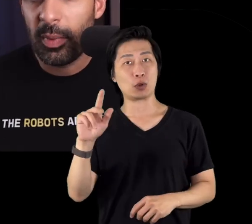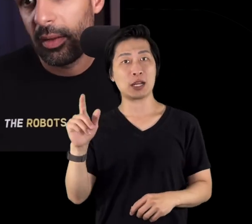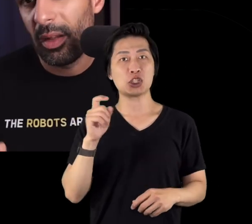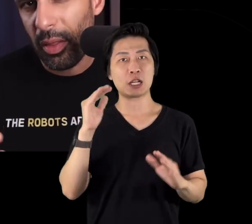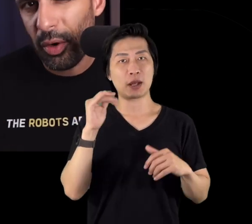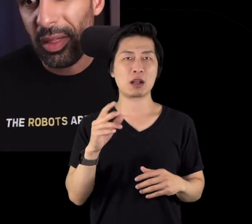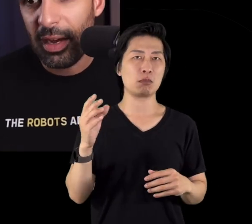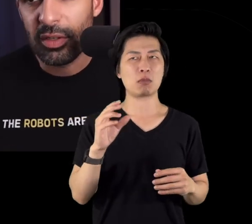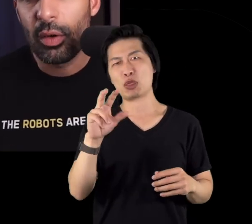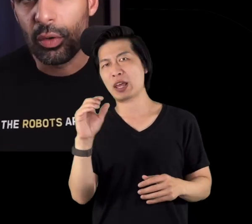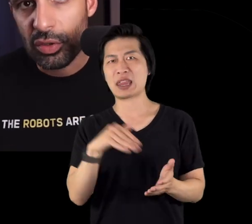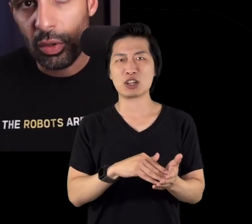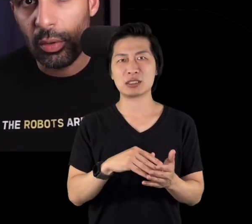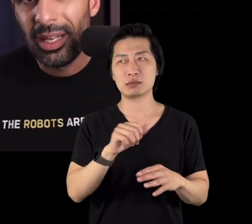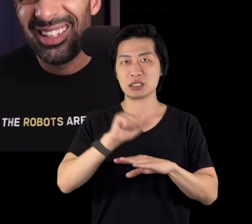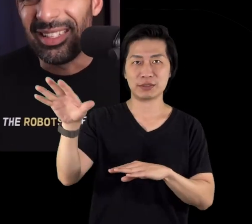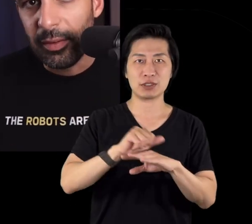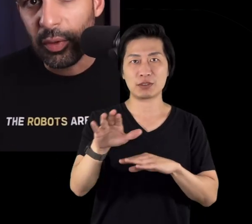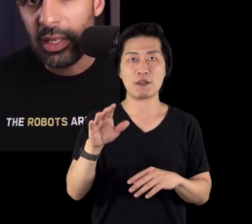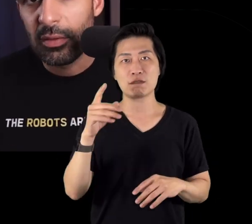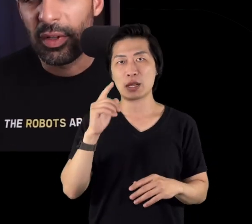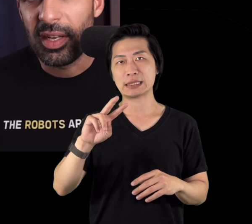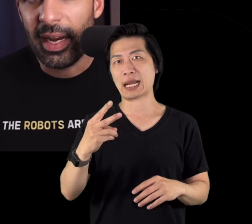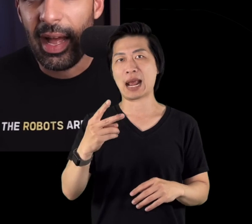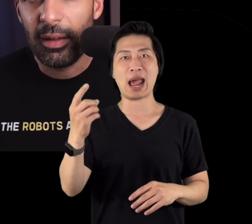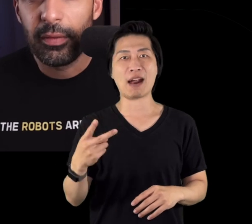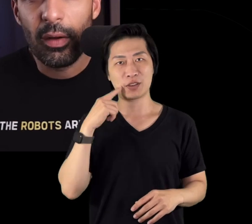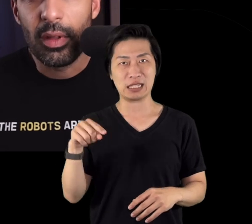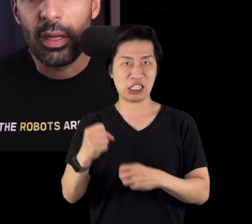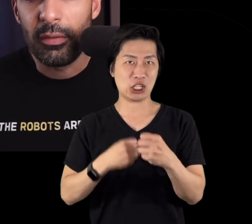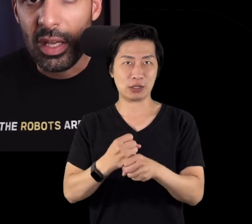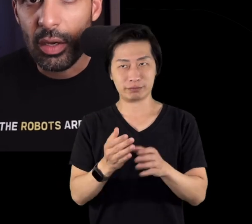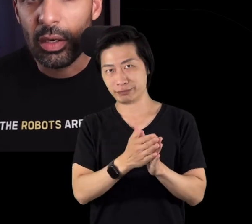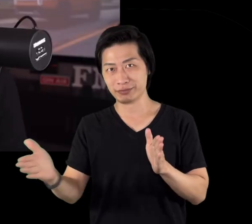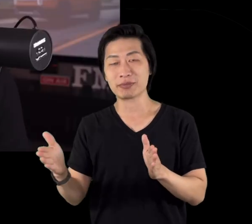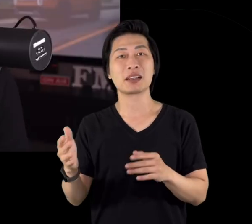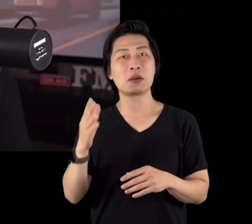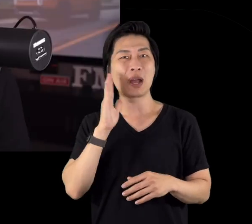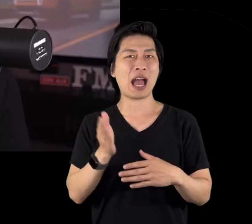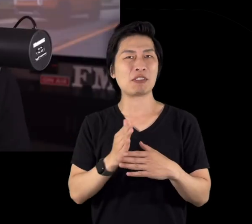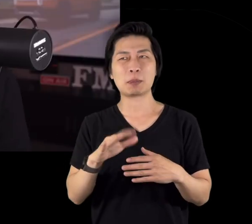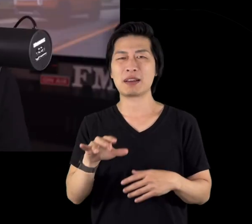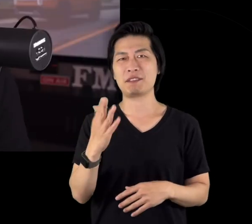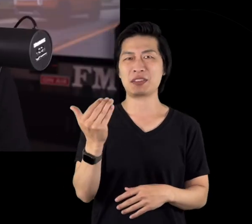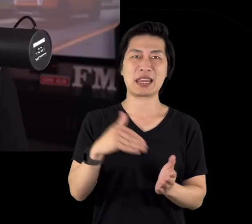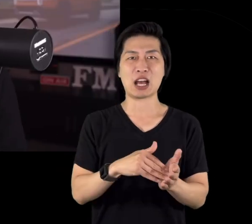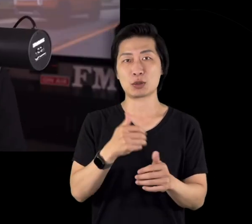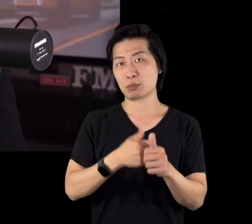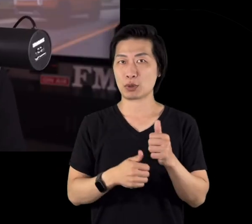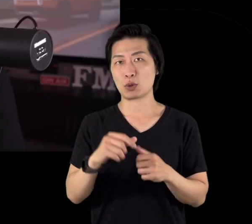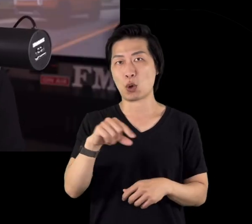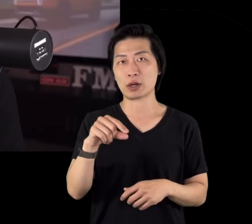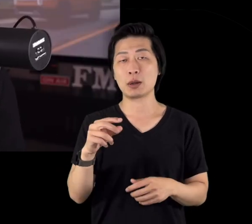we should expect another 30,000 or so deliveries for the second half of the year, which will average at about